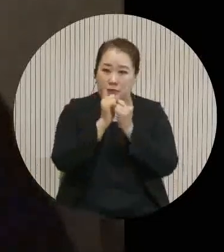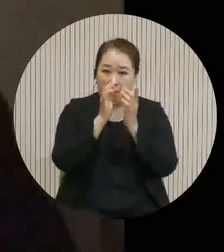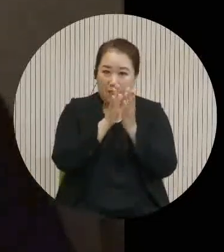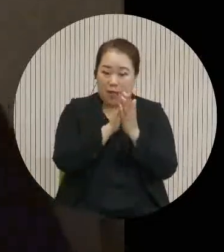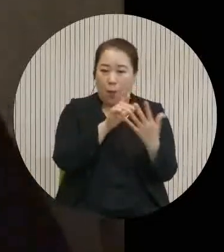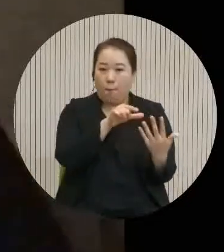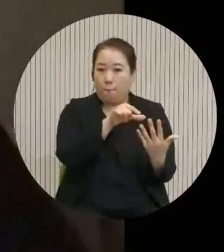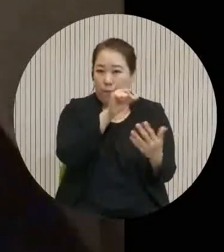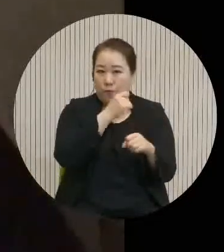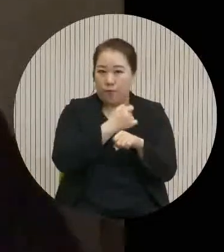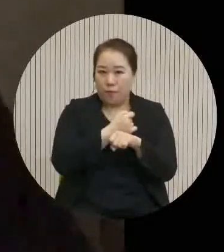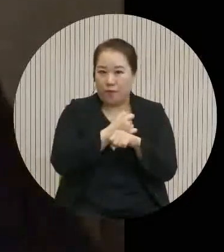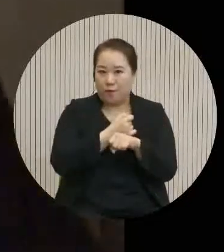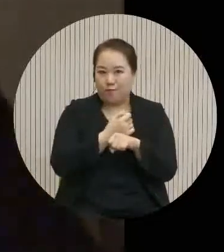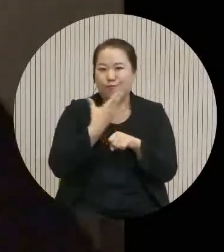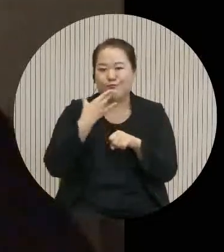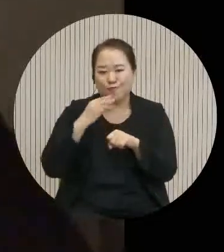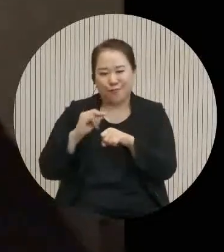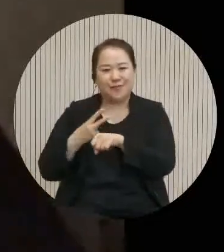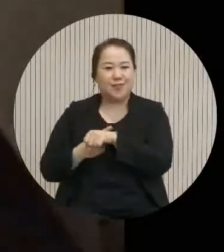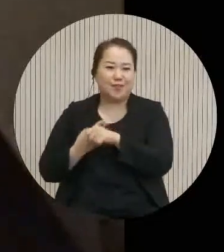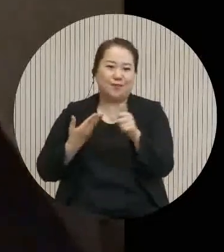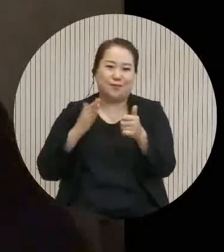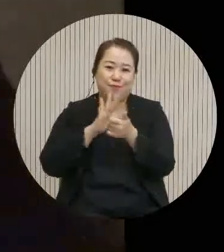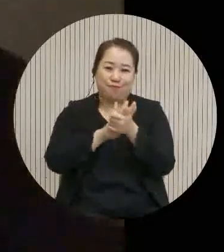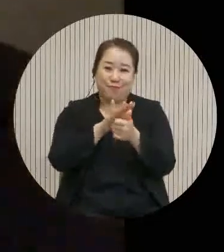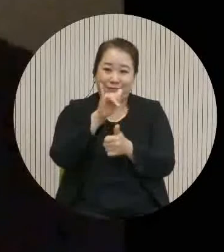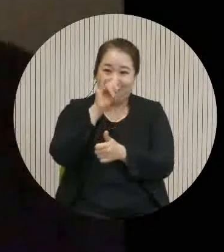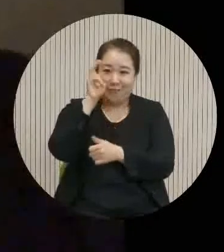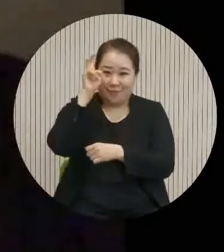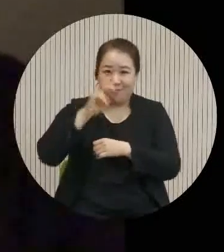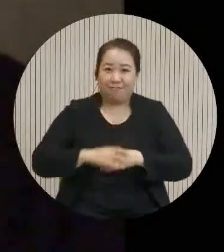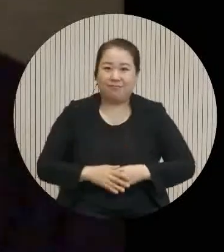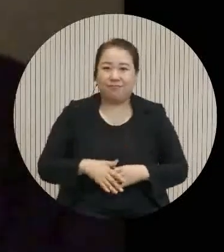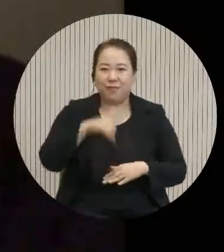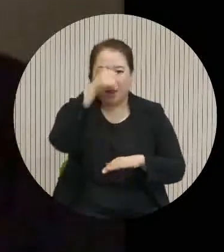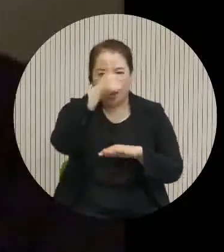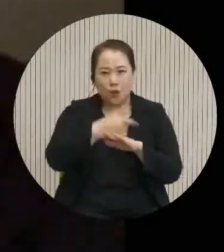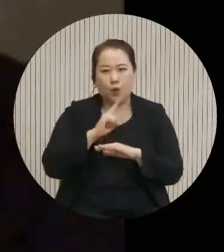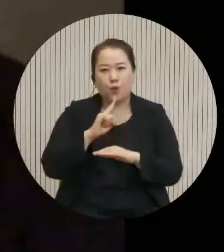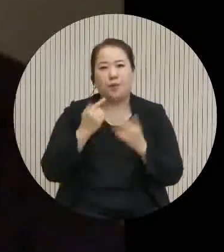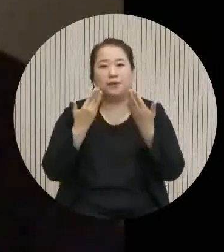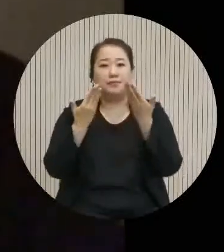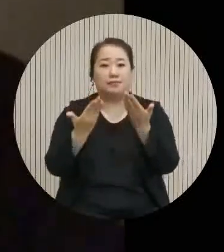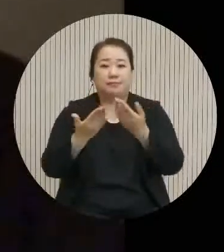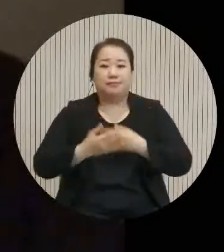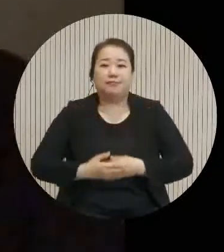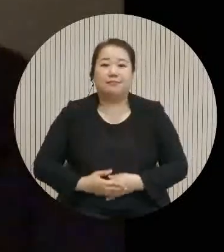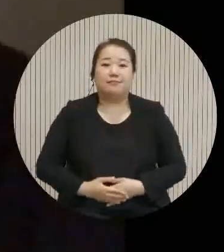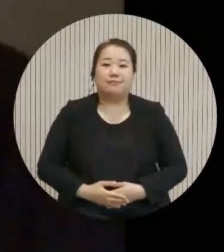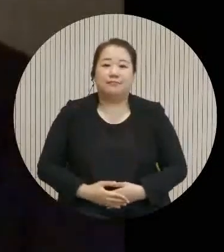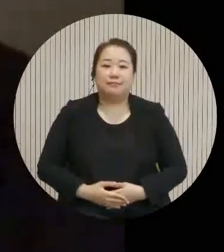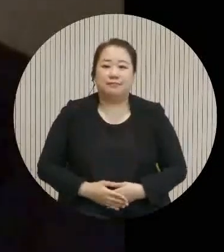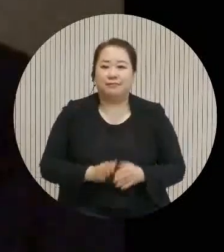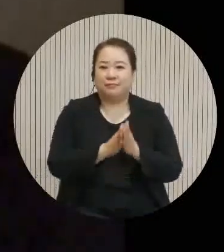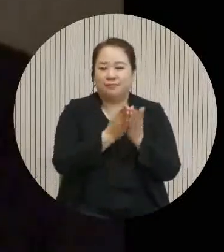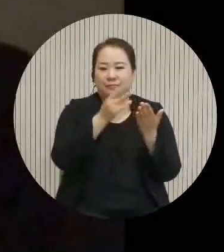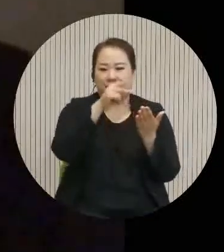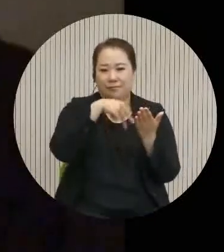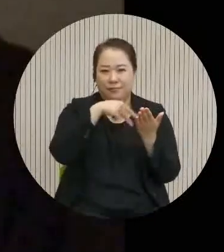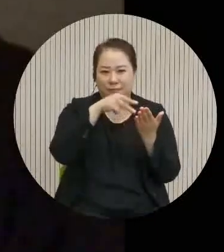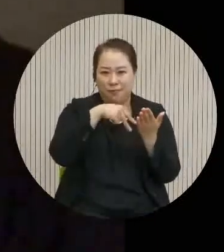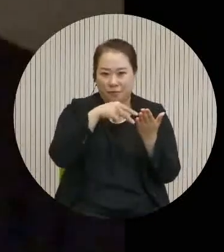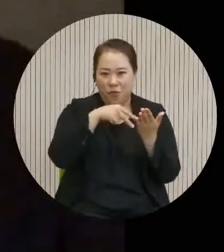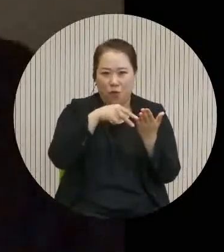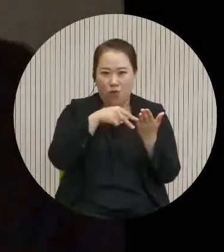teachers. Here is the results, okay? They did this anywhere from 4 months to 3 years, mostly graded readers